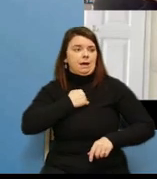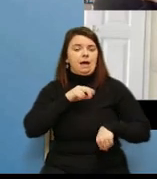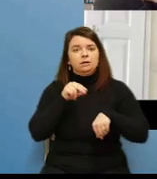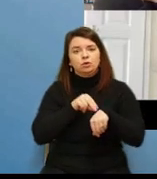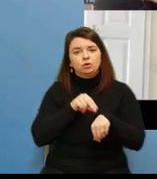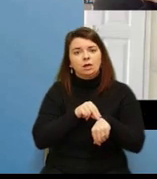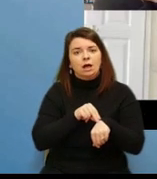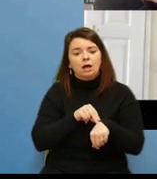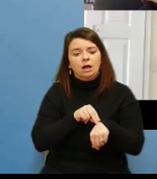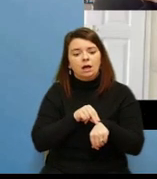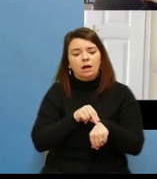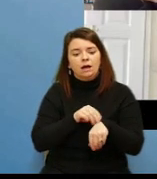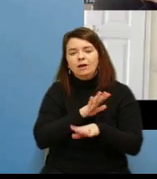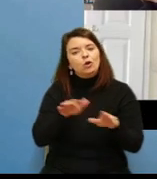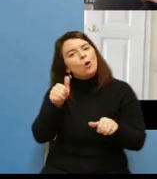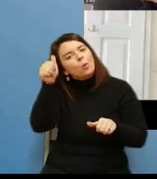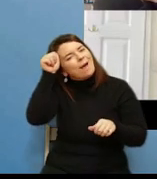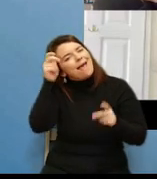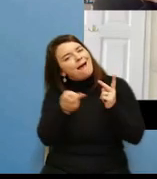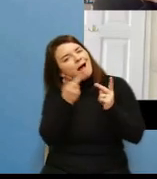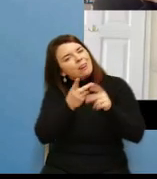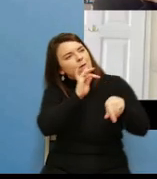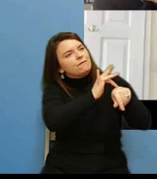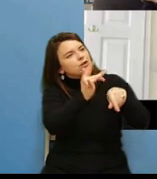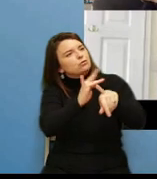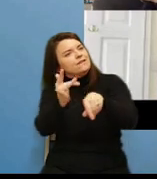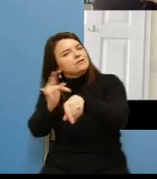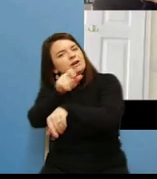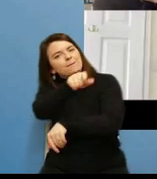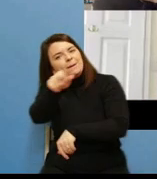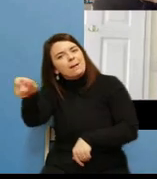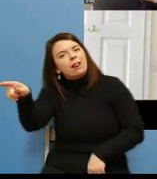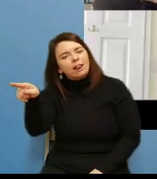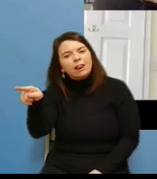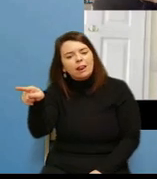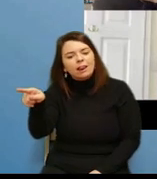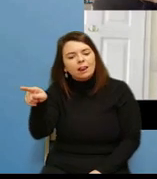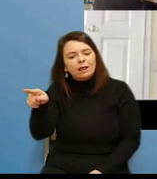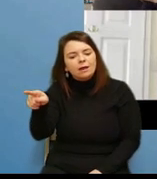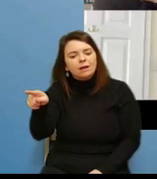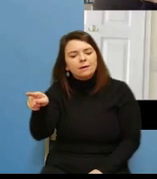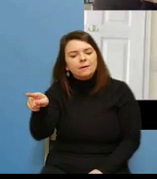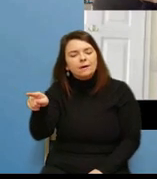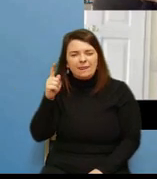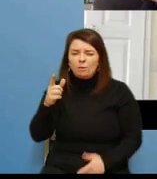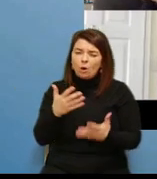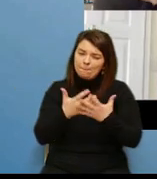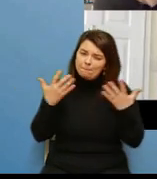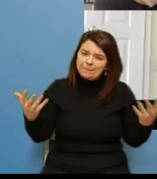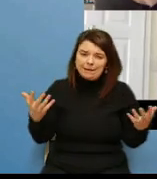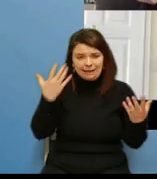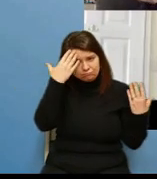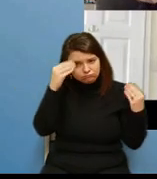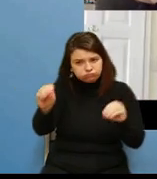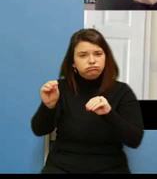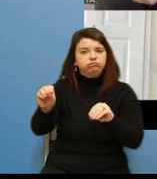my doctor. They don't know about all the other professionals that are there. And we've still got a huge